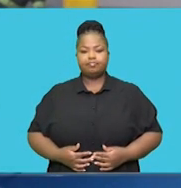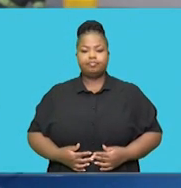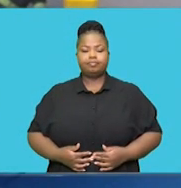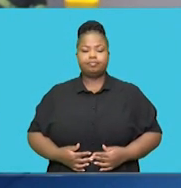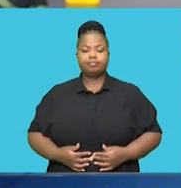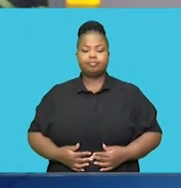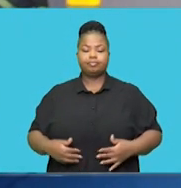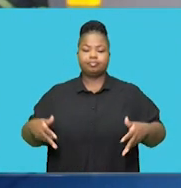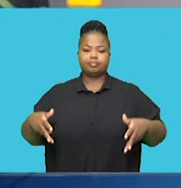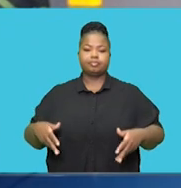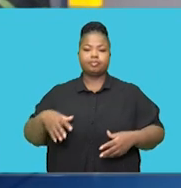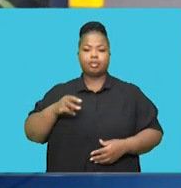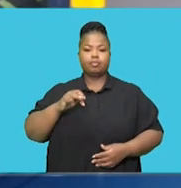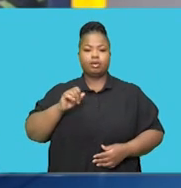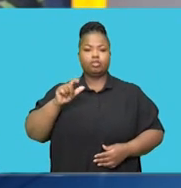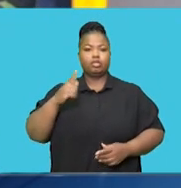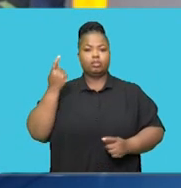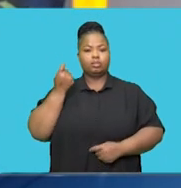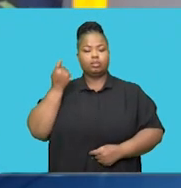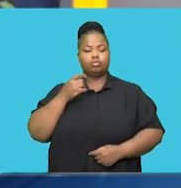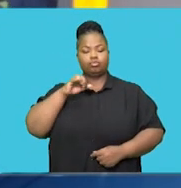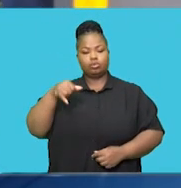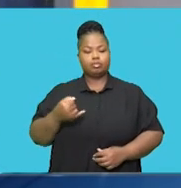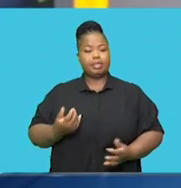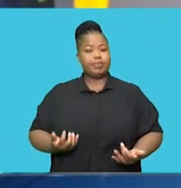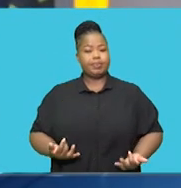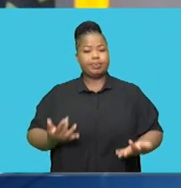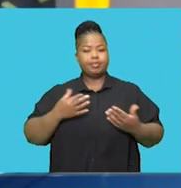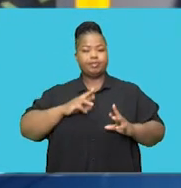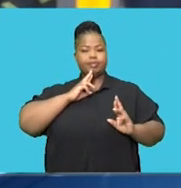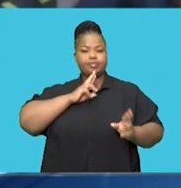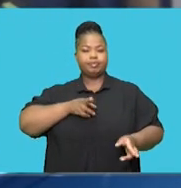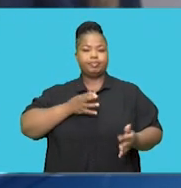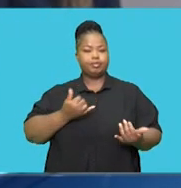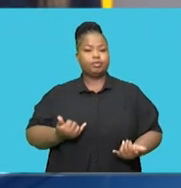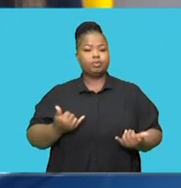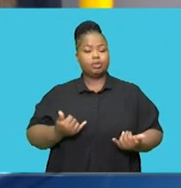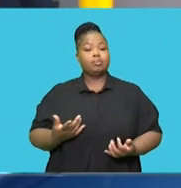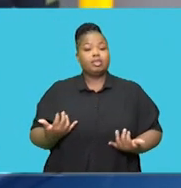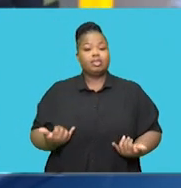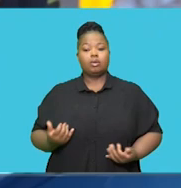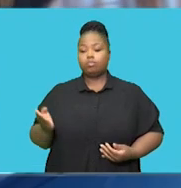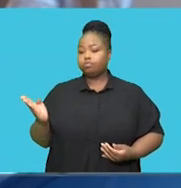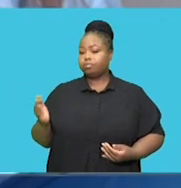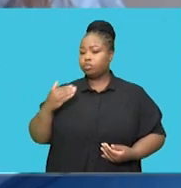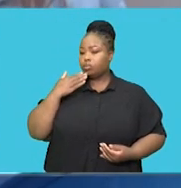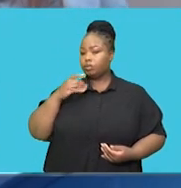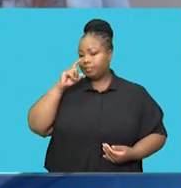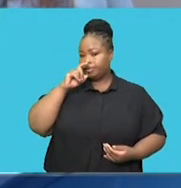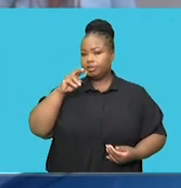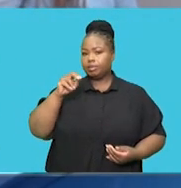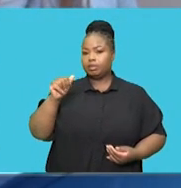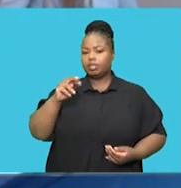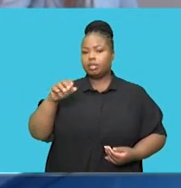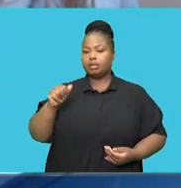We are currently in Marshalltown, Johannesburg, where there was a fire that was reported earlier on today. And currently I have Usis Nanakheba, who is